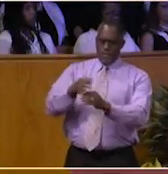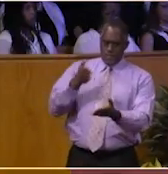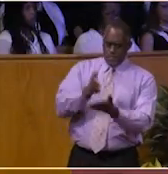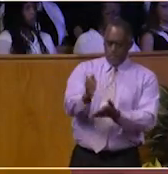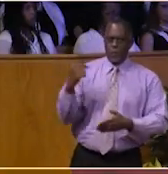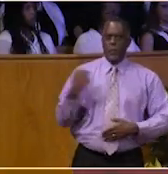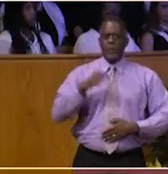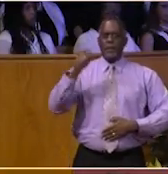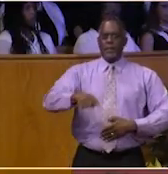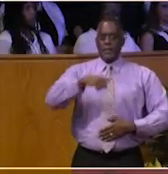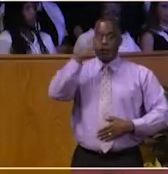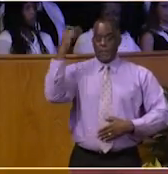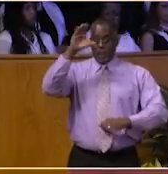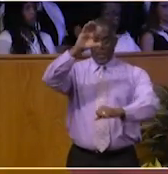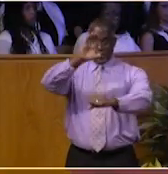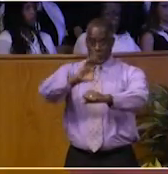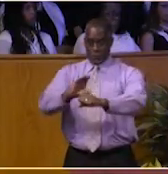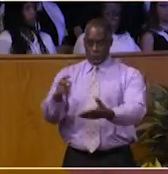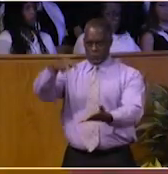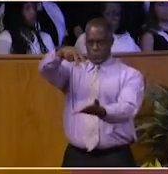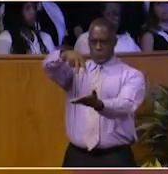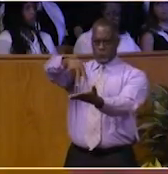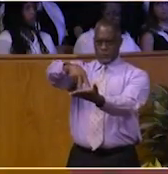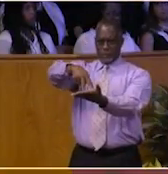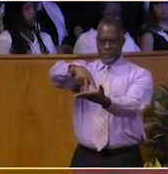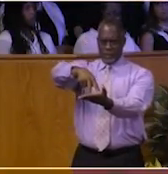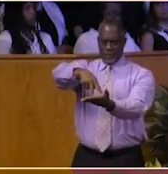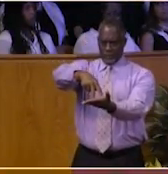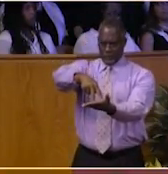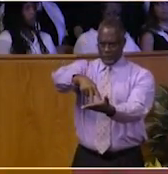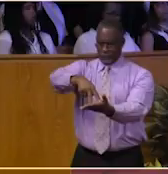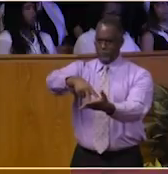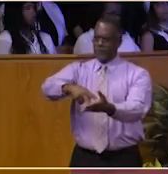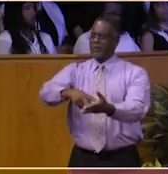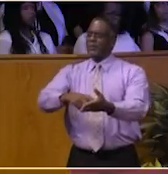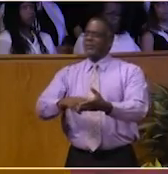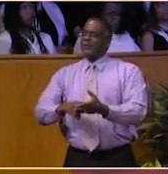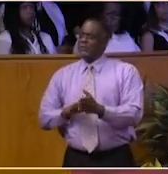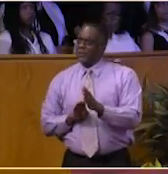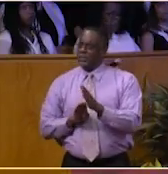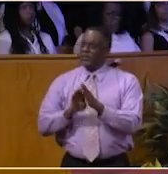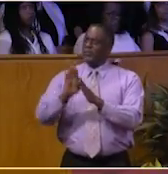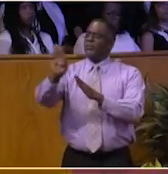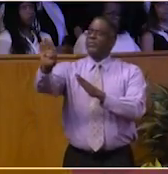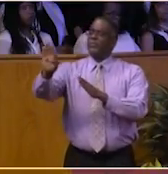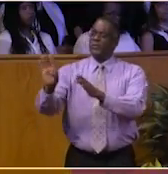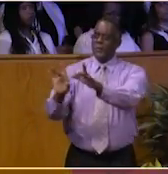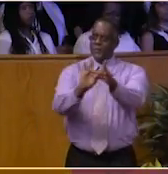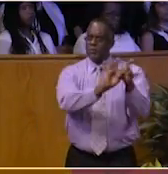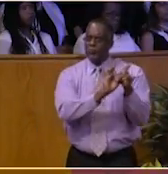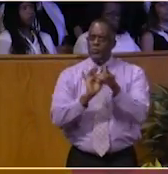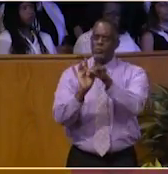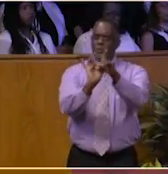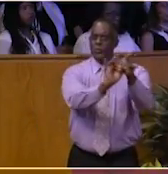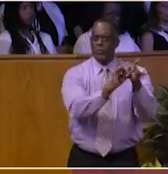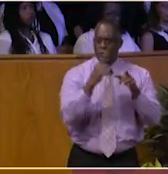need the black church to stand up and bring about unity in racially polarized